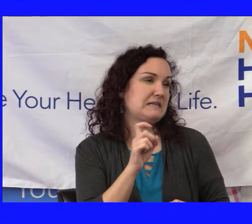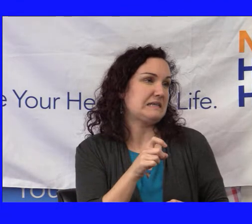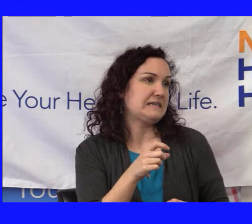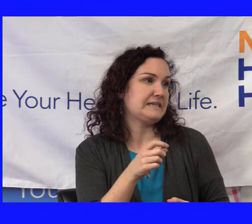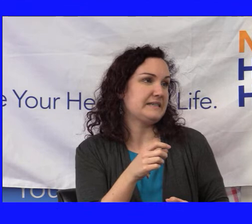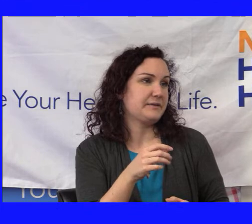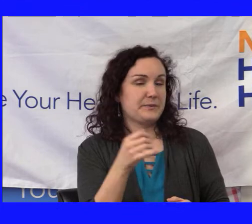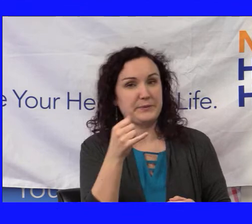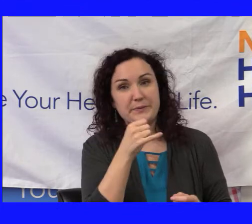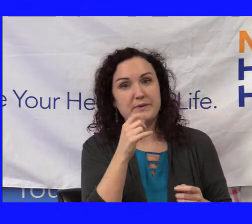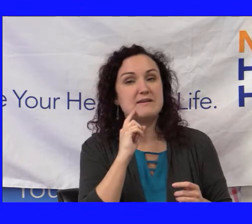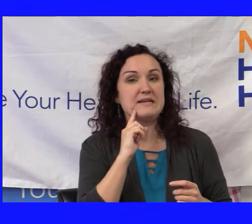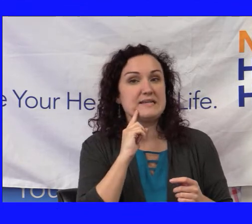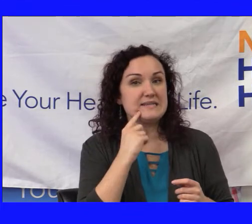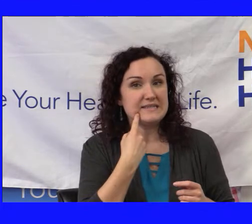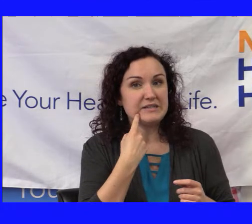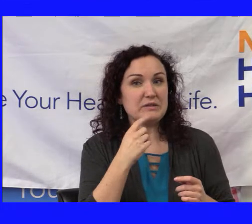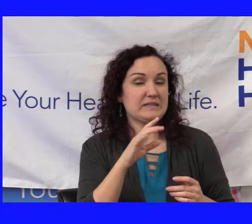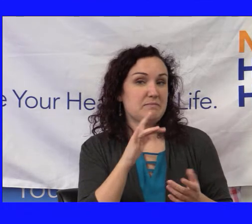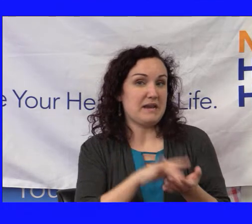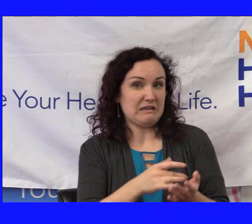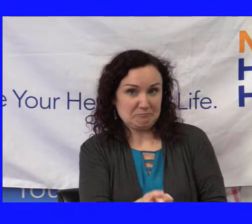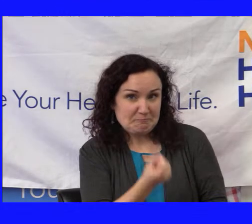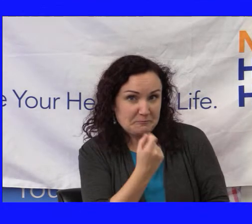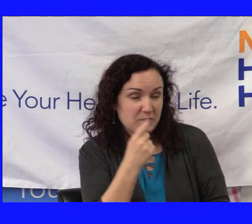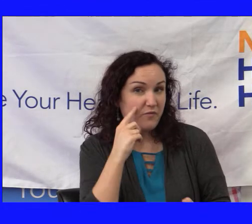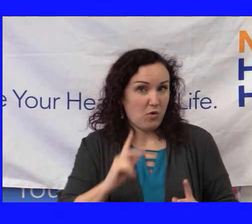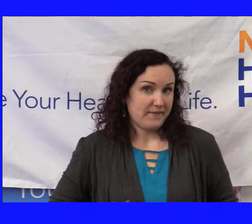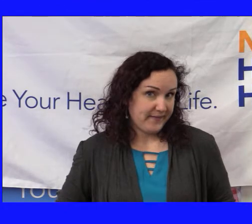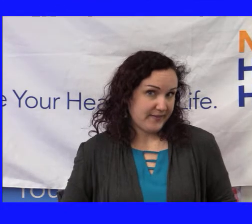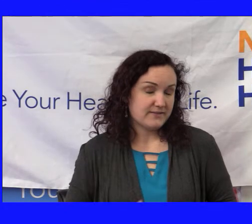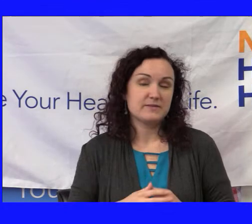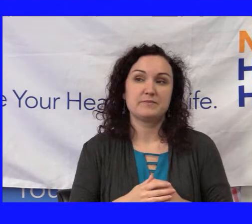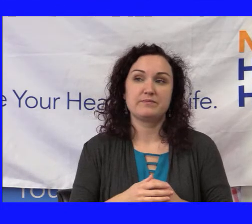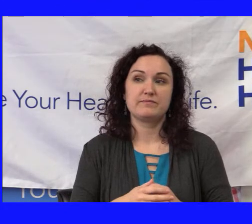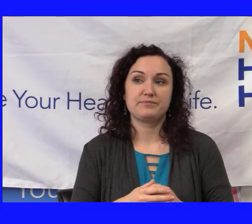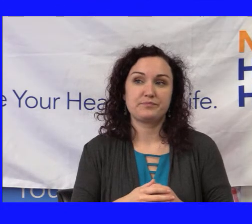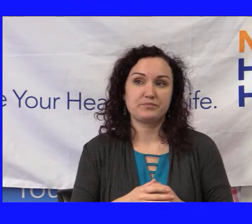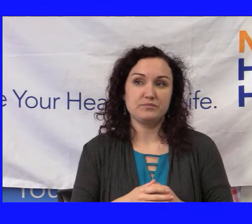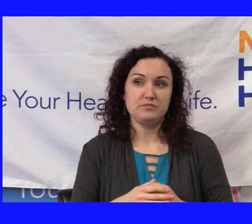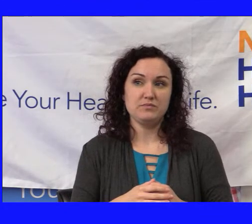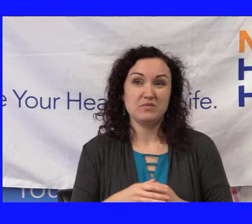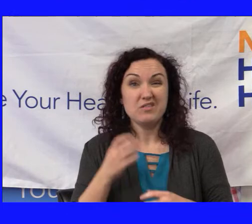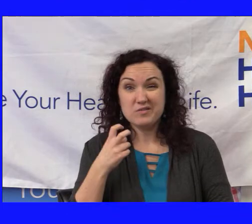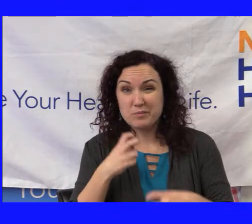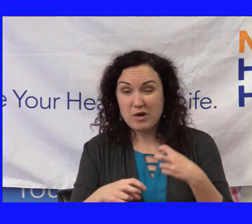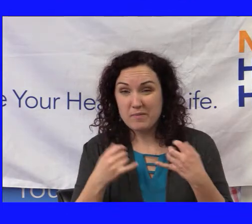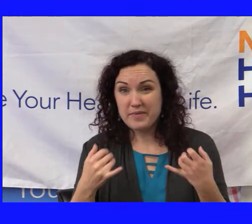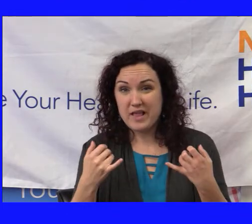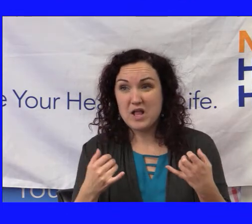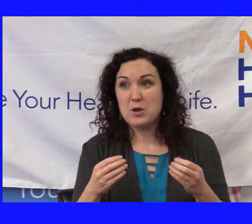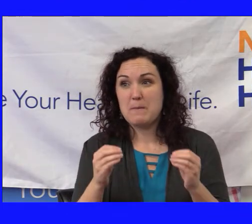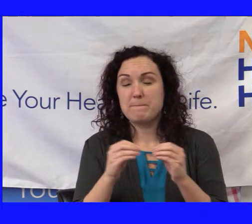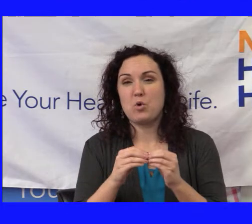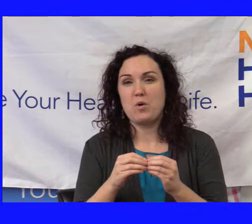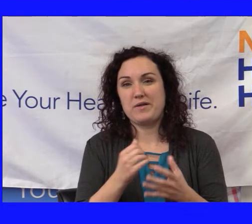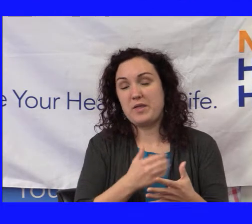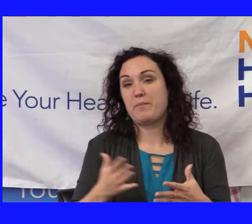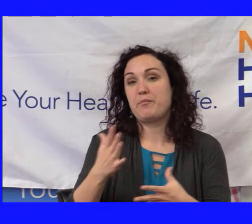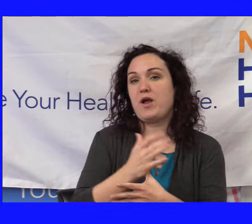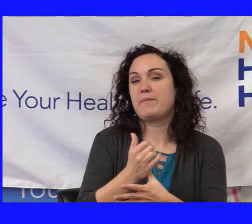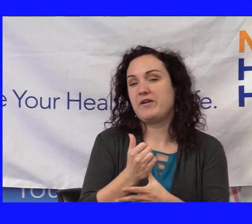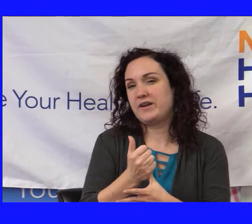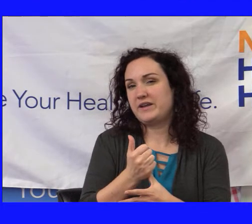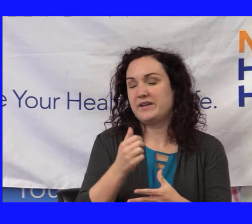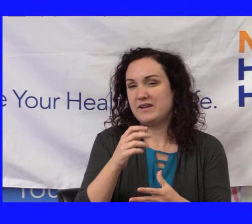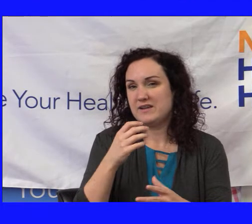an intensification of their medication, right? Because part of the problem, which exists more on the primary care side before they